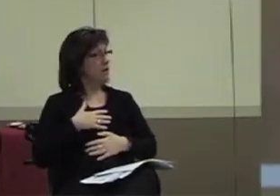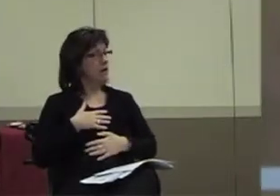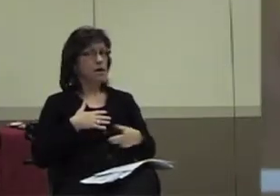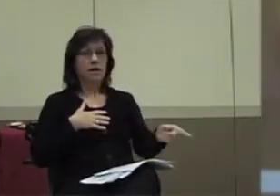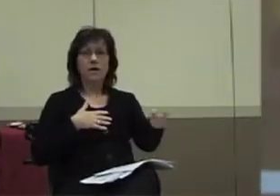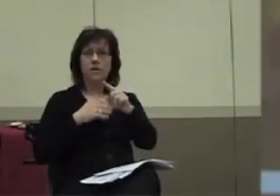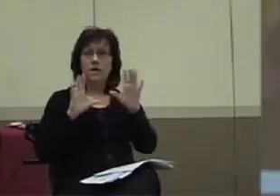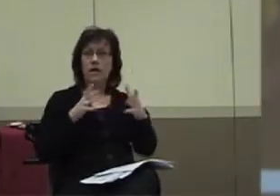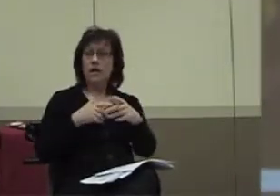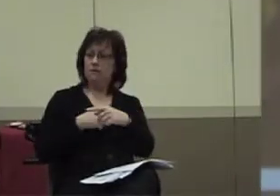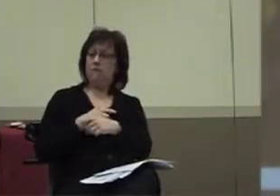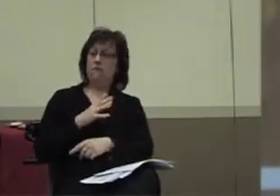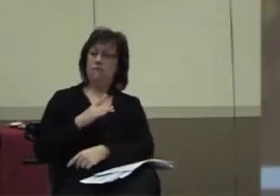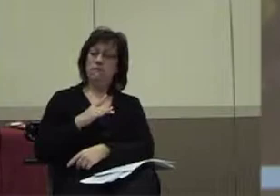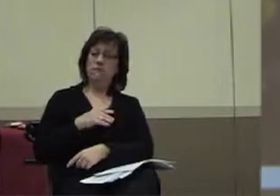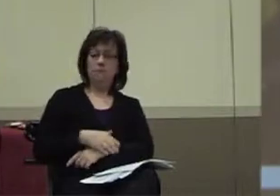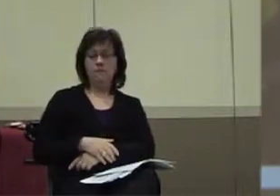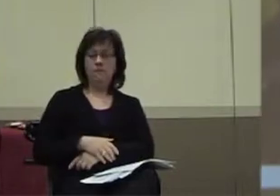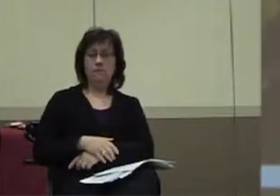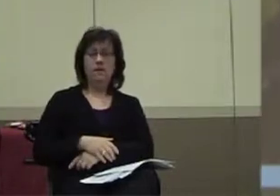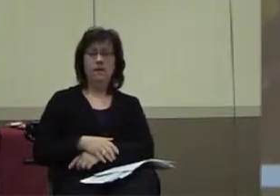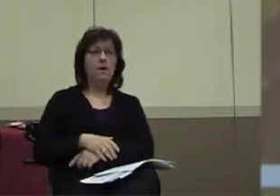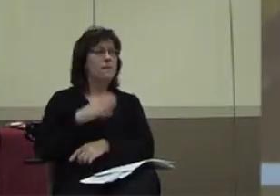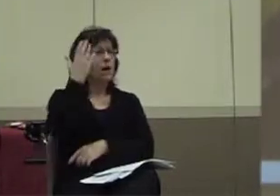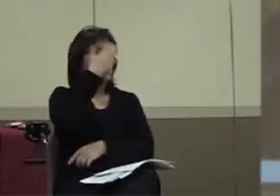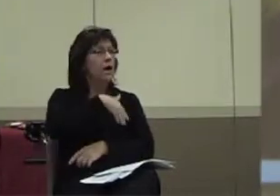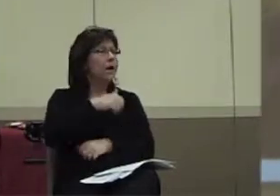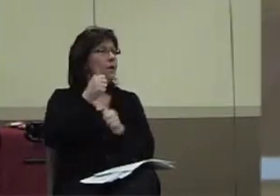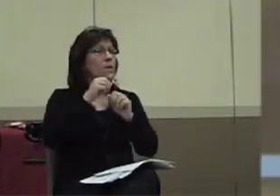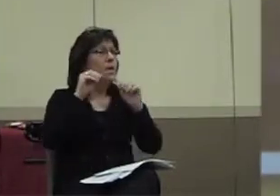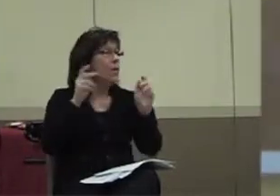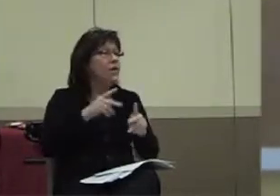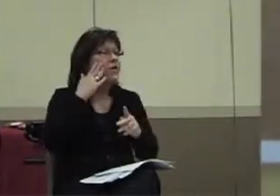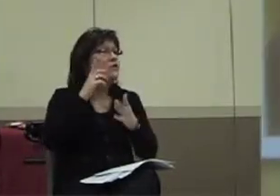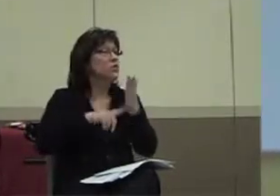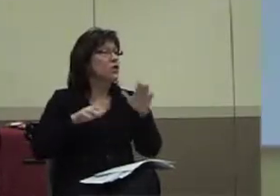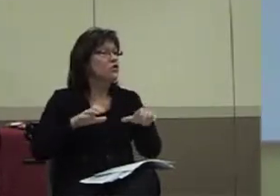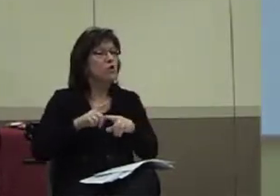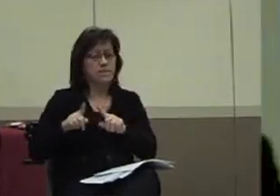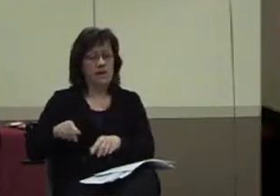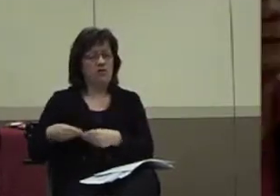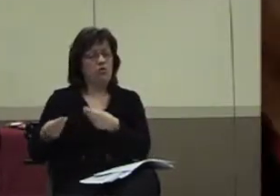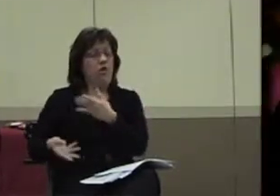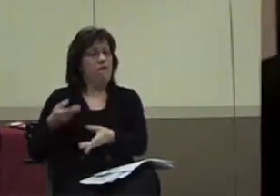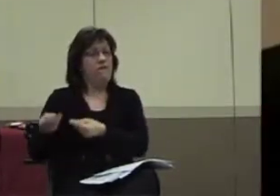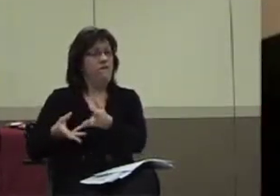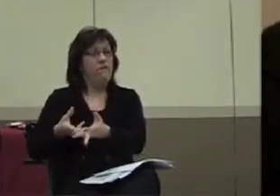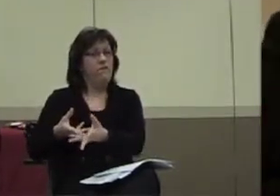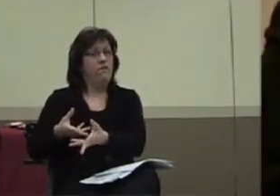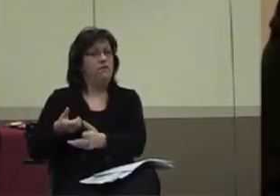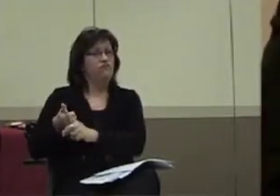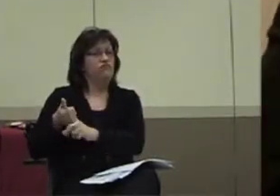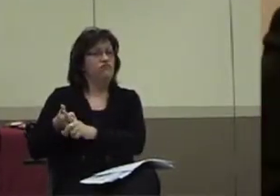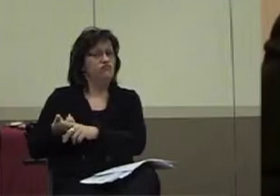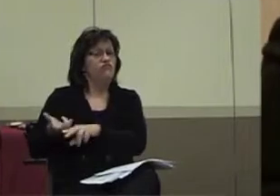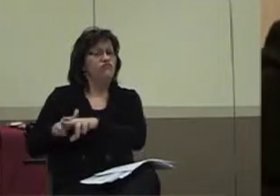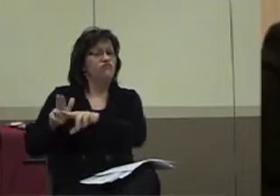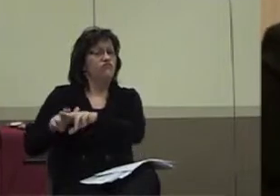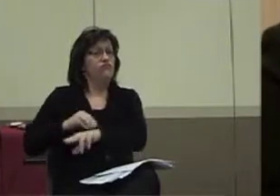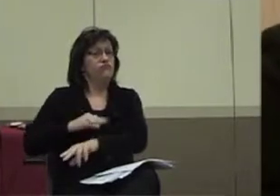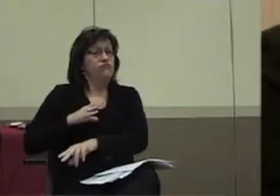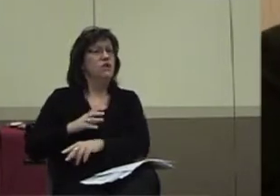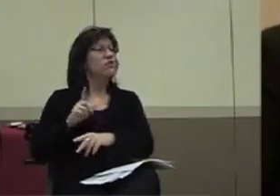class without anybody knowing what you're doing, but they're getting that PR. Just simply passing out papers,